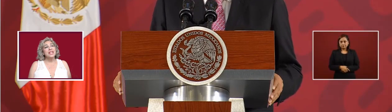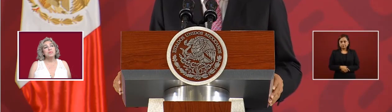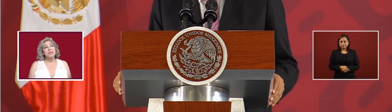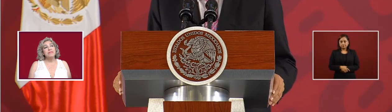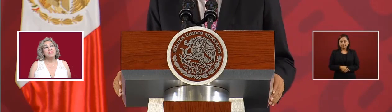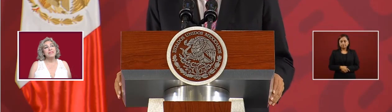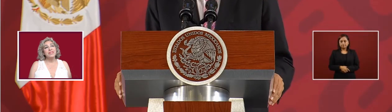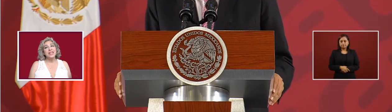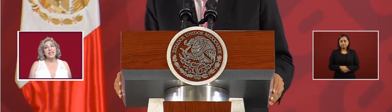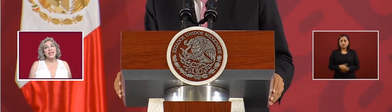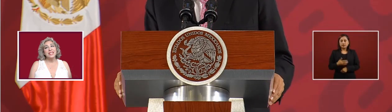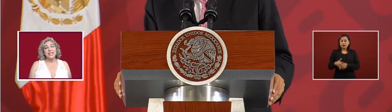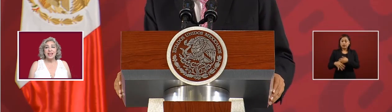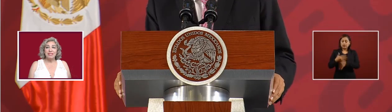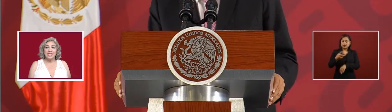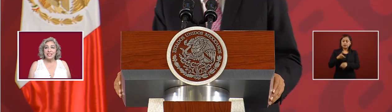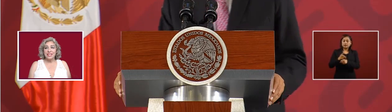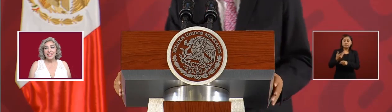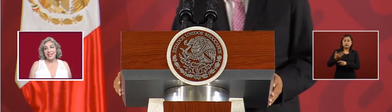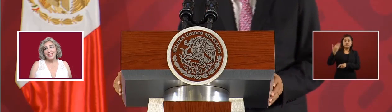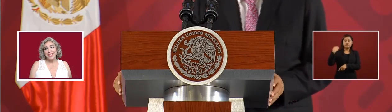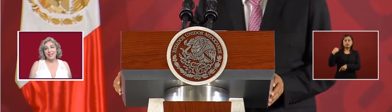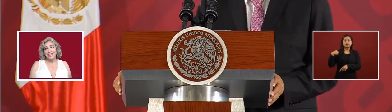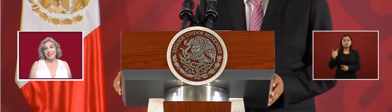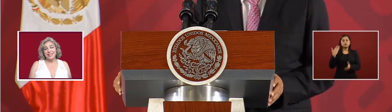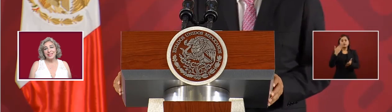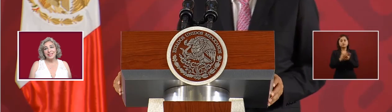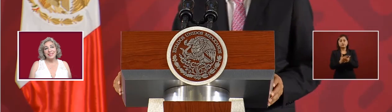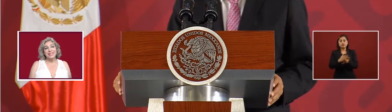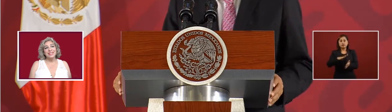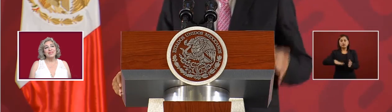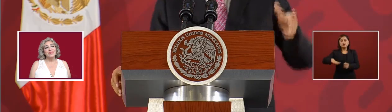And it's been 15 days and I was in San Quintin.